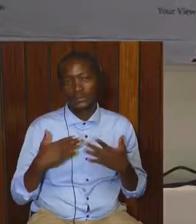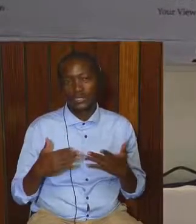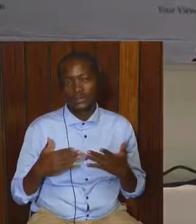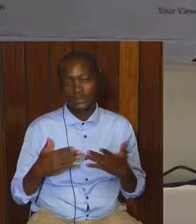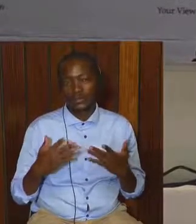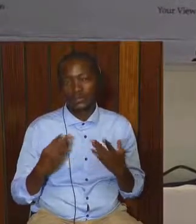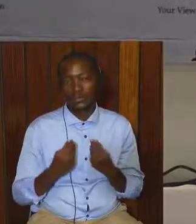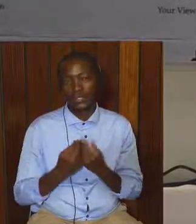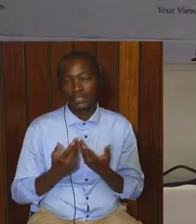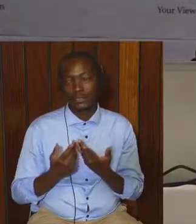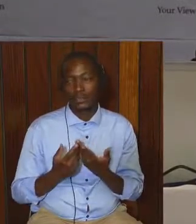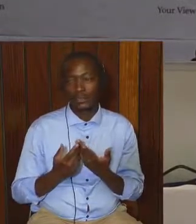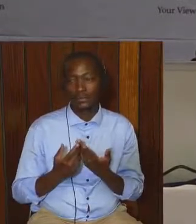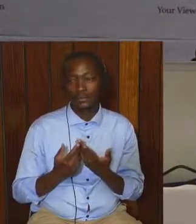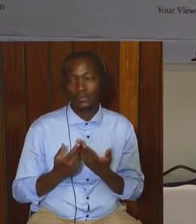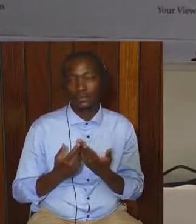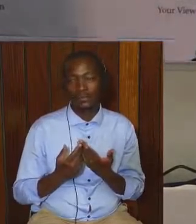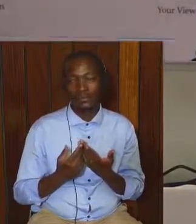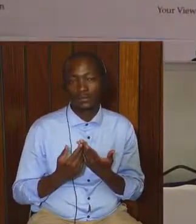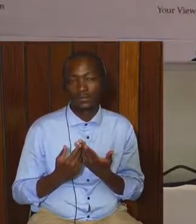with the